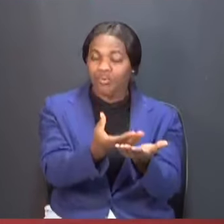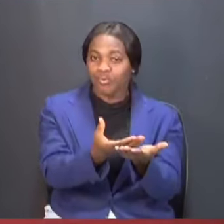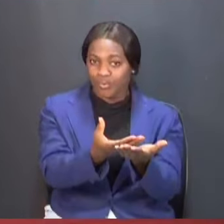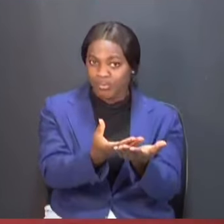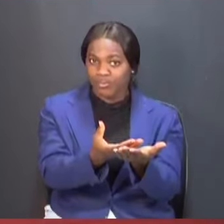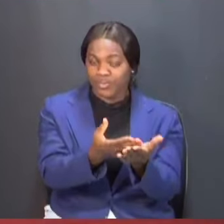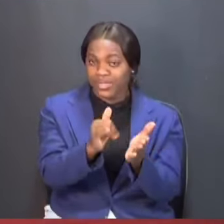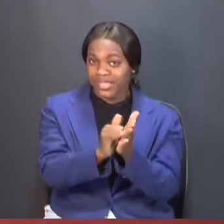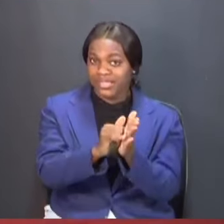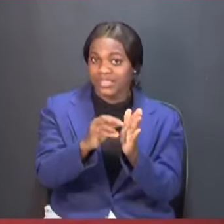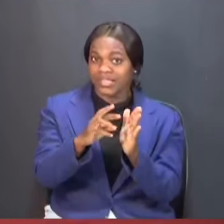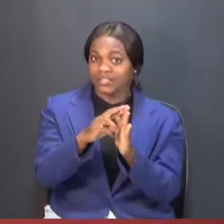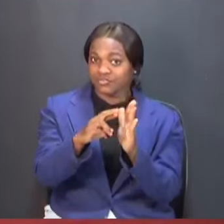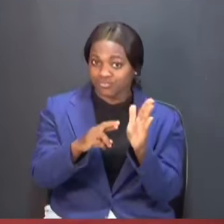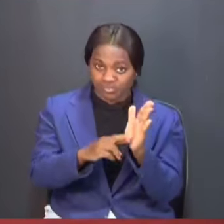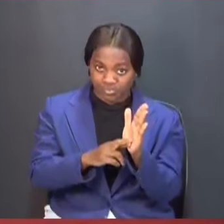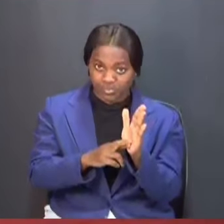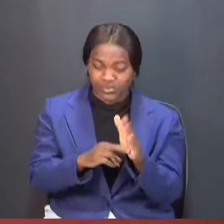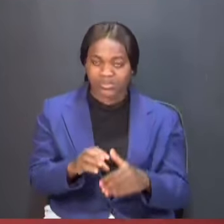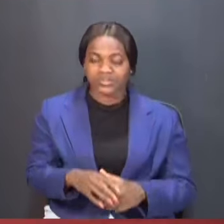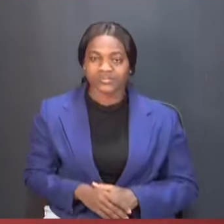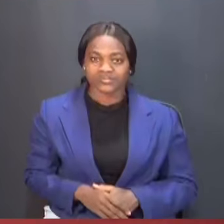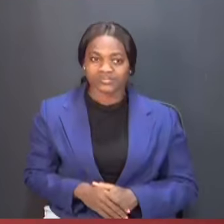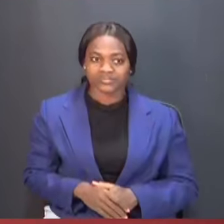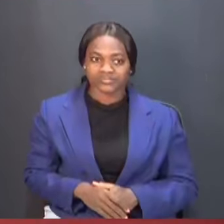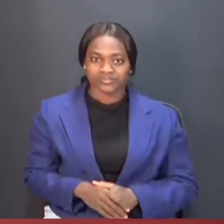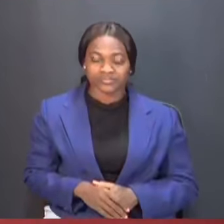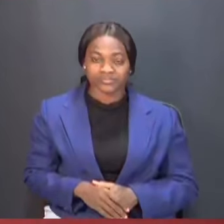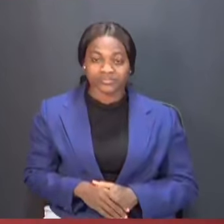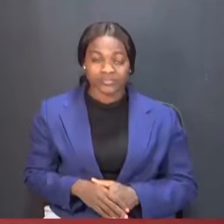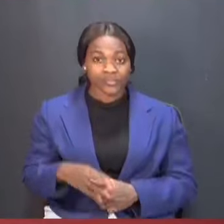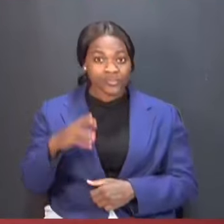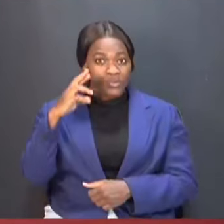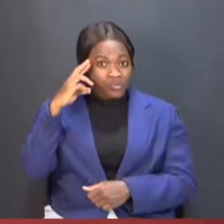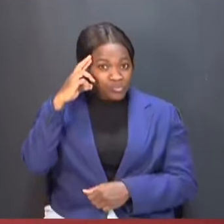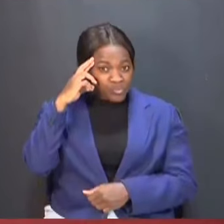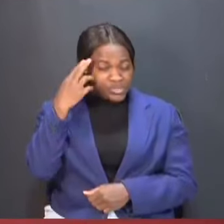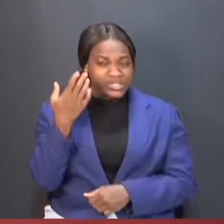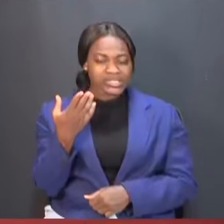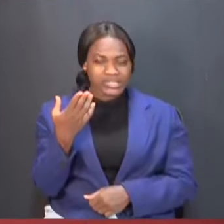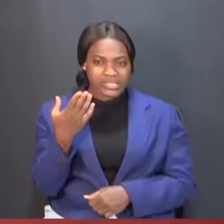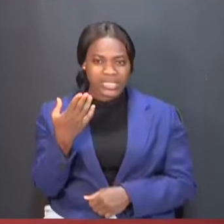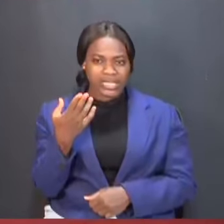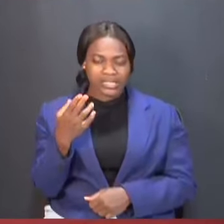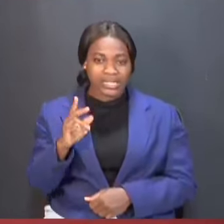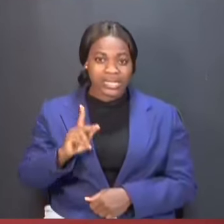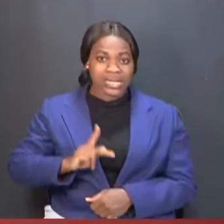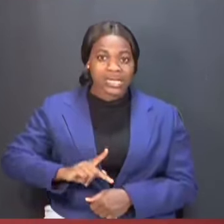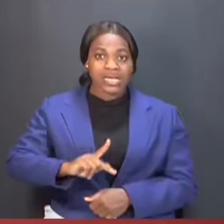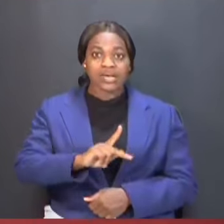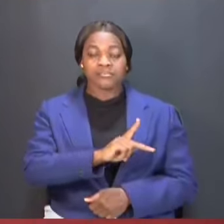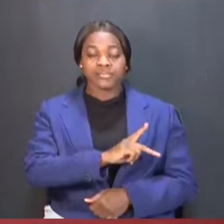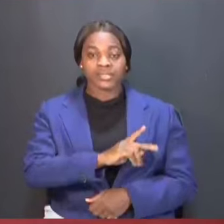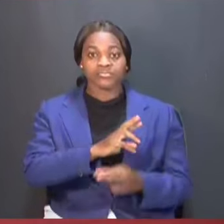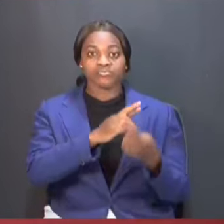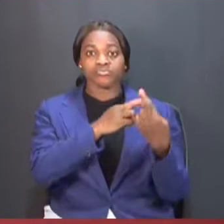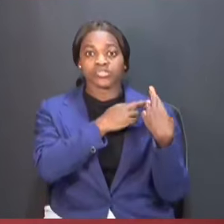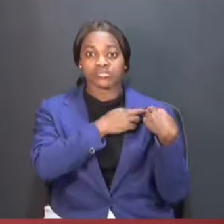unquote. This is the foundation upon which parliamentary collective responsibility